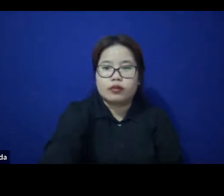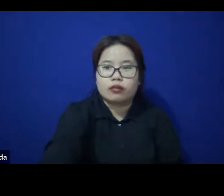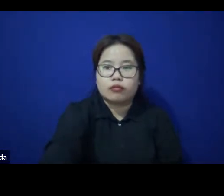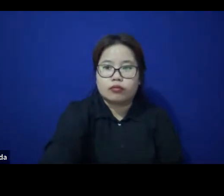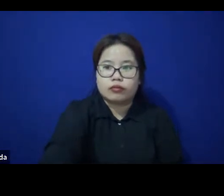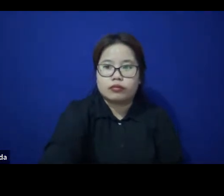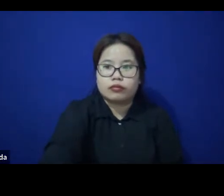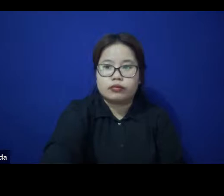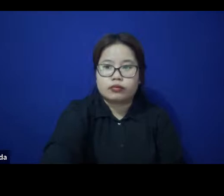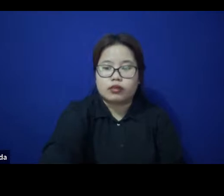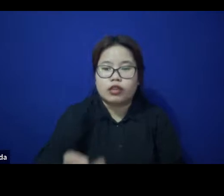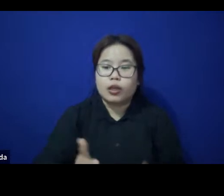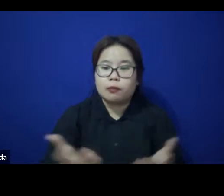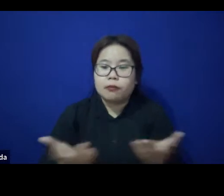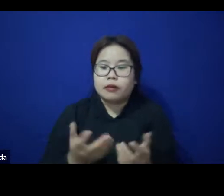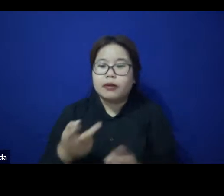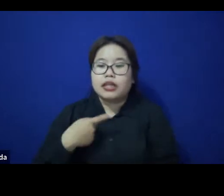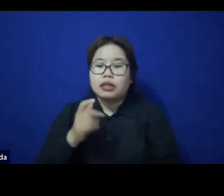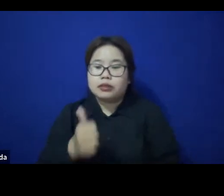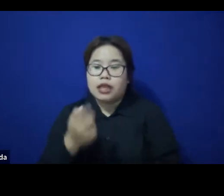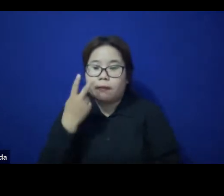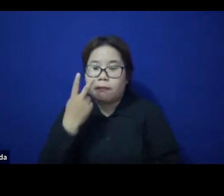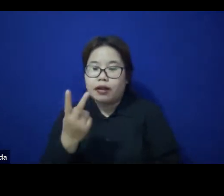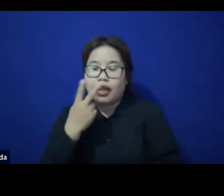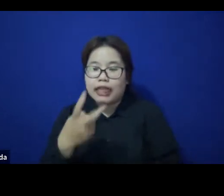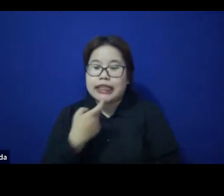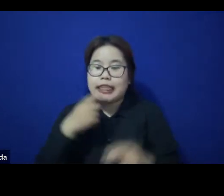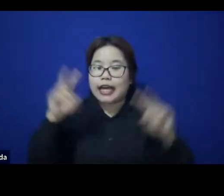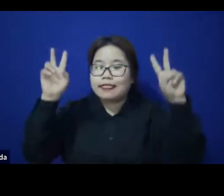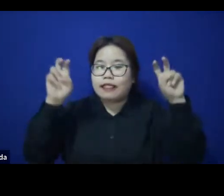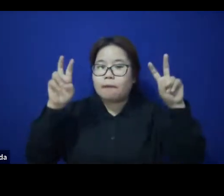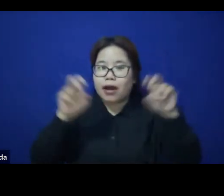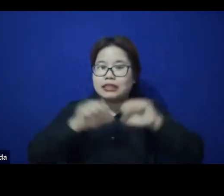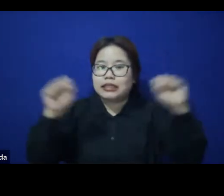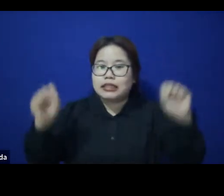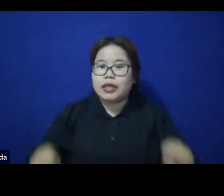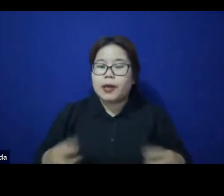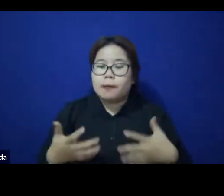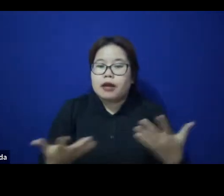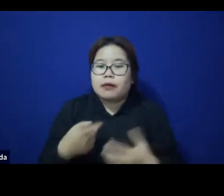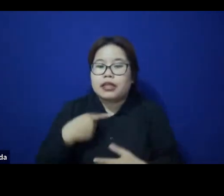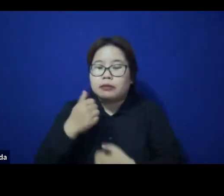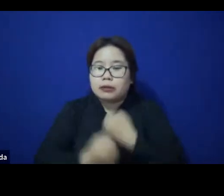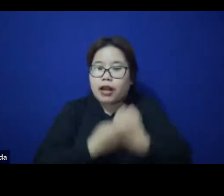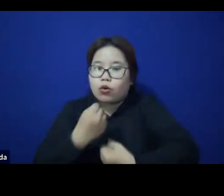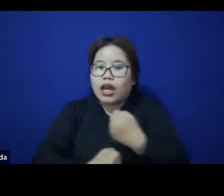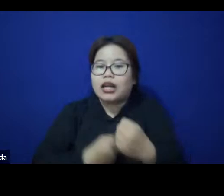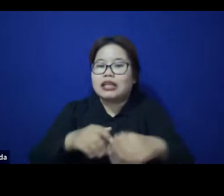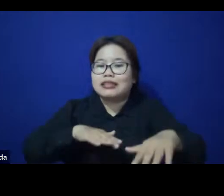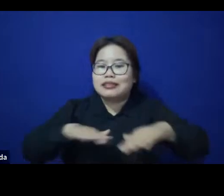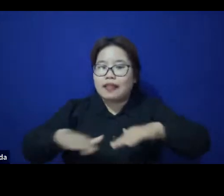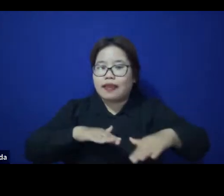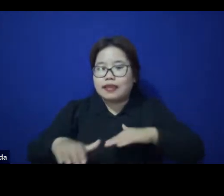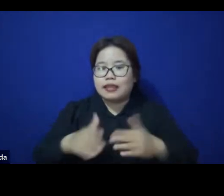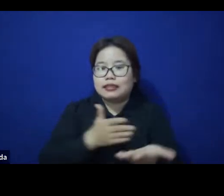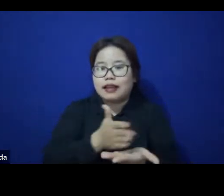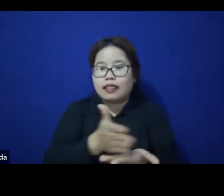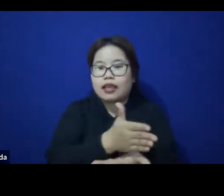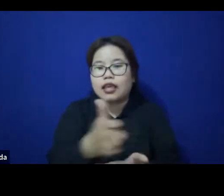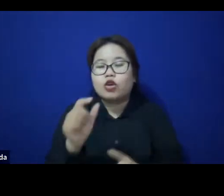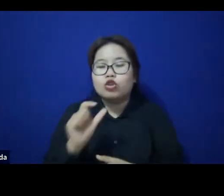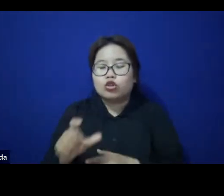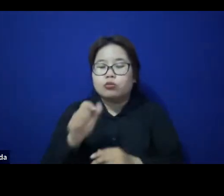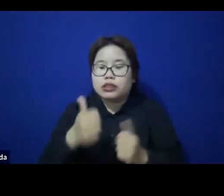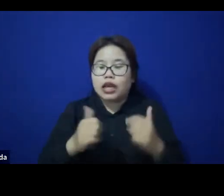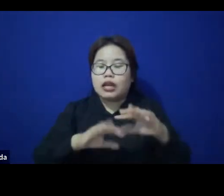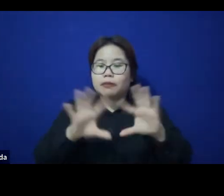really about how do we implement strategies to grow inclusion? What are the